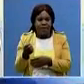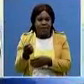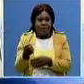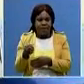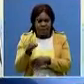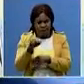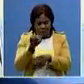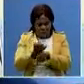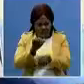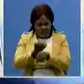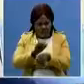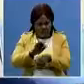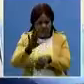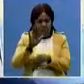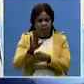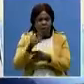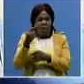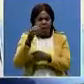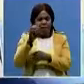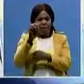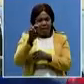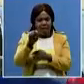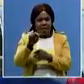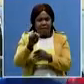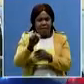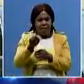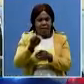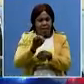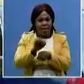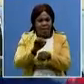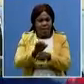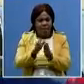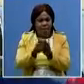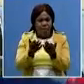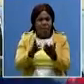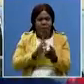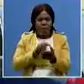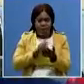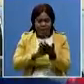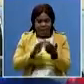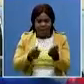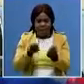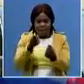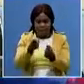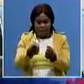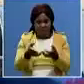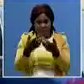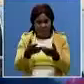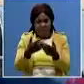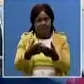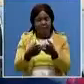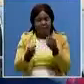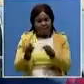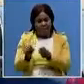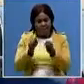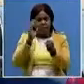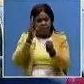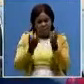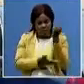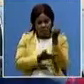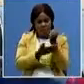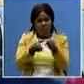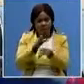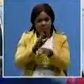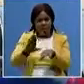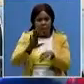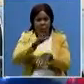operationalization of the then electronic occurrence book. We are confident that this electronic system will improve Zambia police capacity